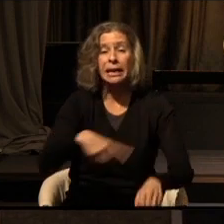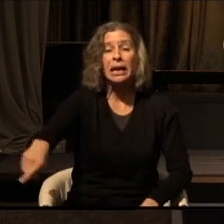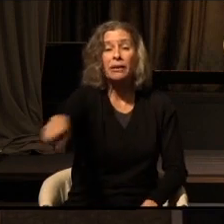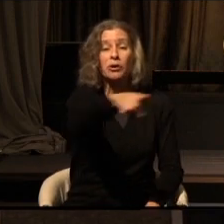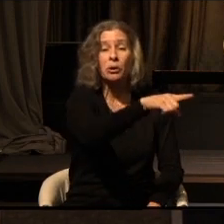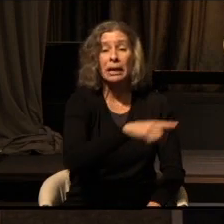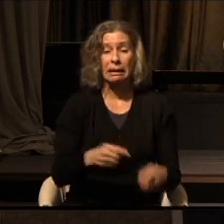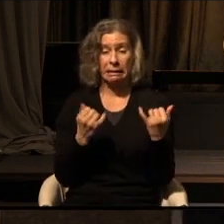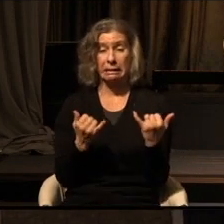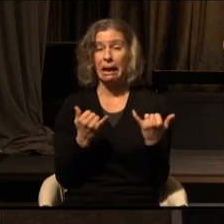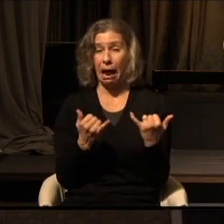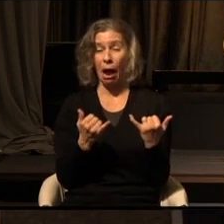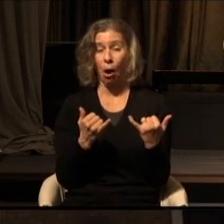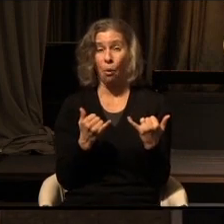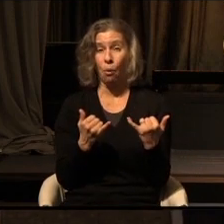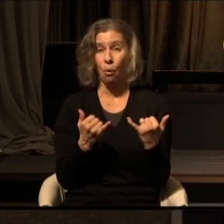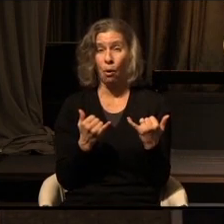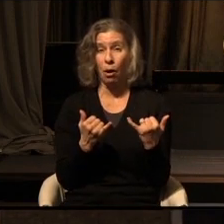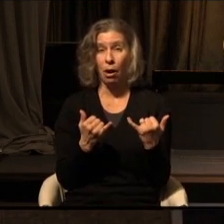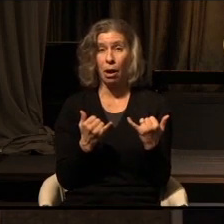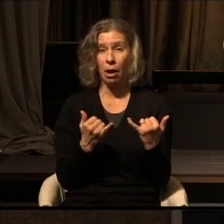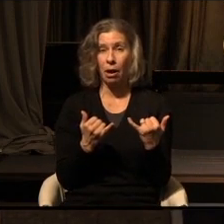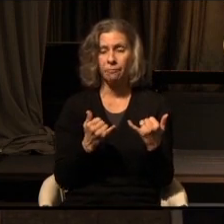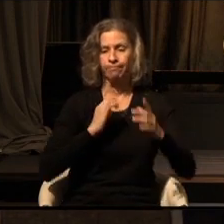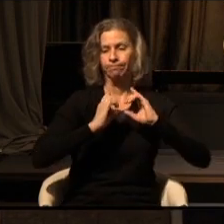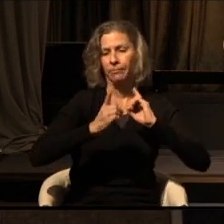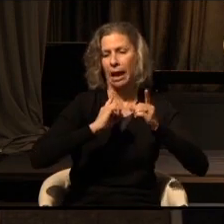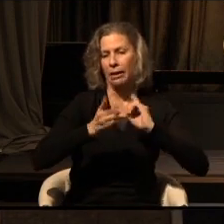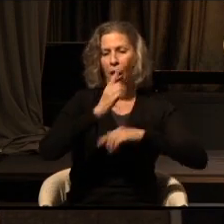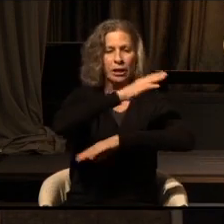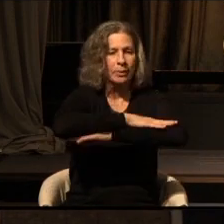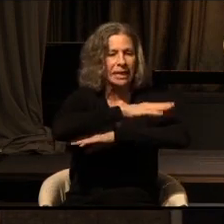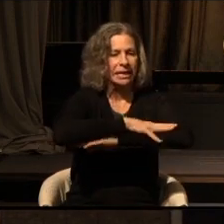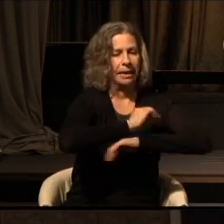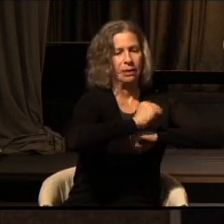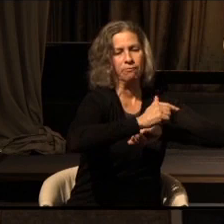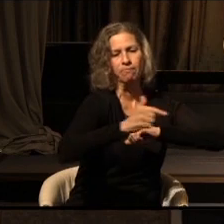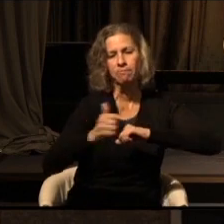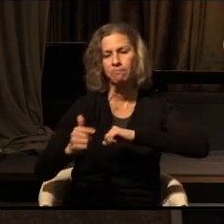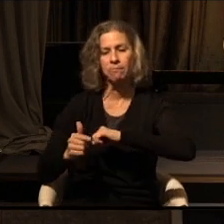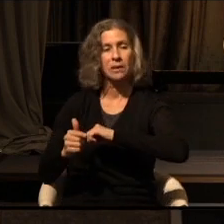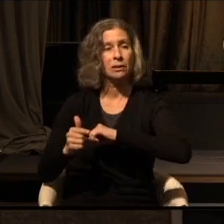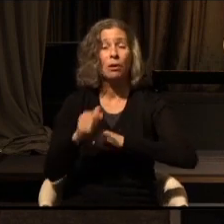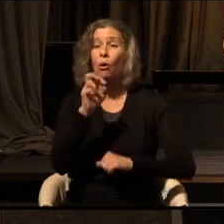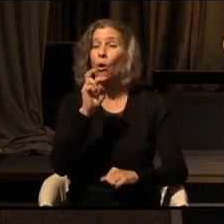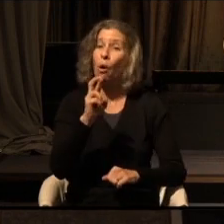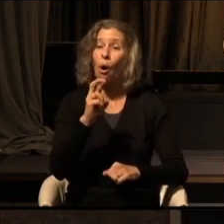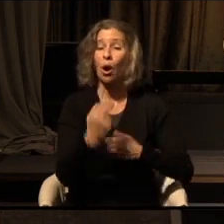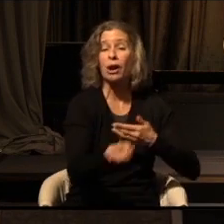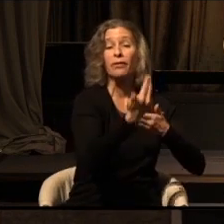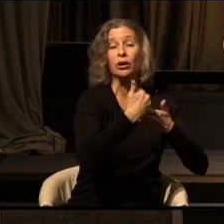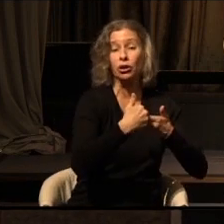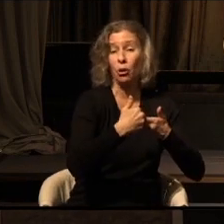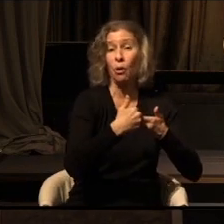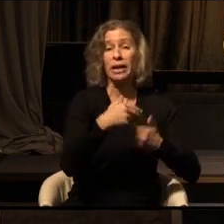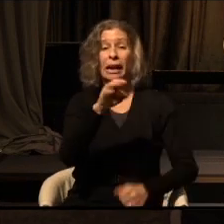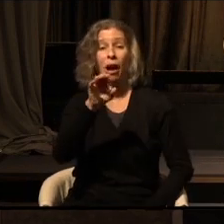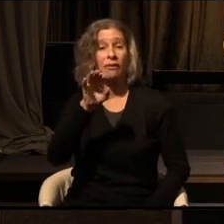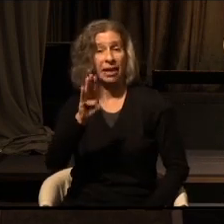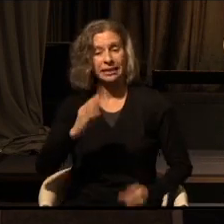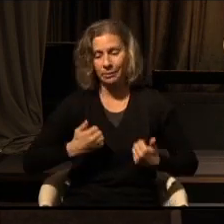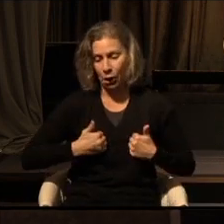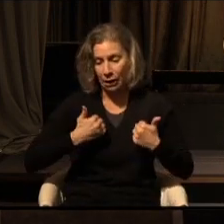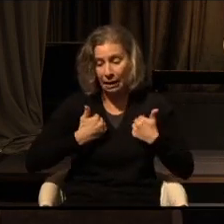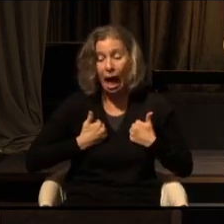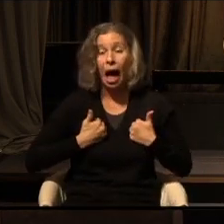the ballroom, please, you know, have that dialogue with your whole table. For everybody who might be joining us viewing on Facebook